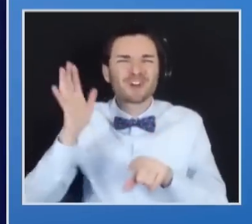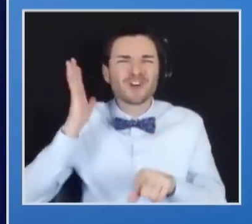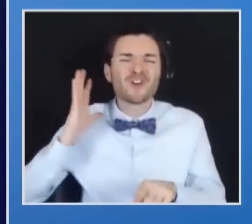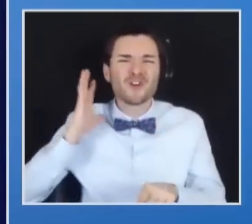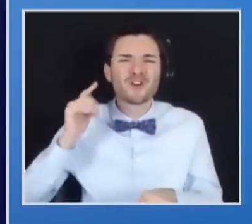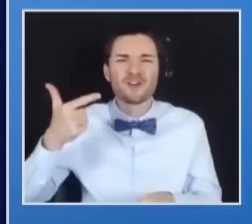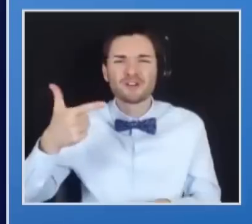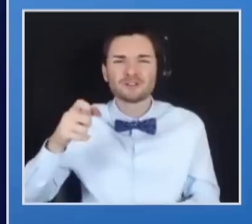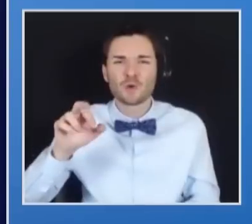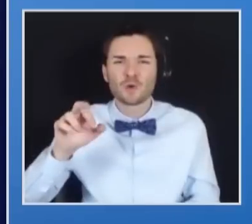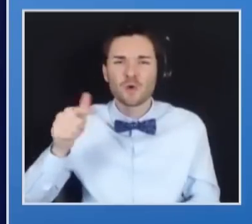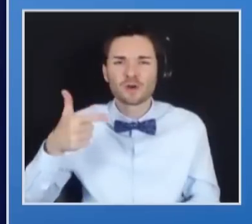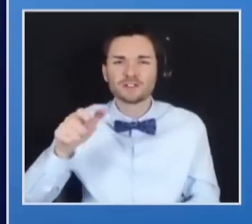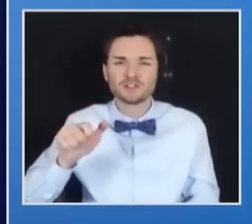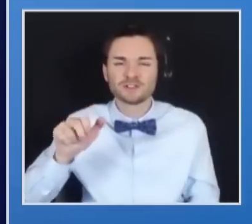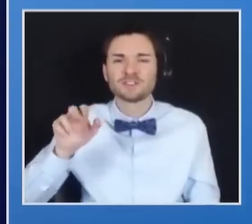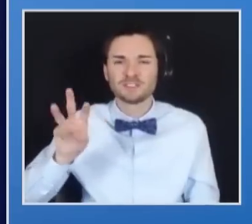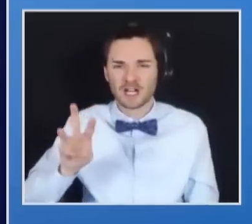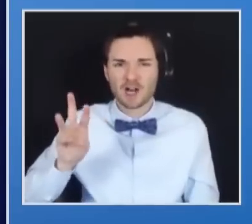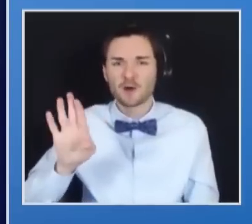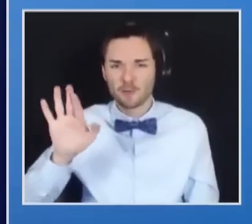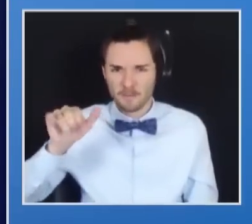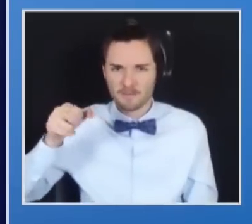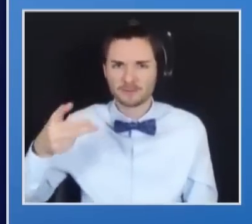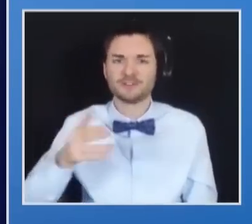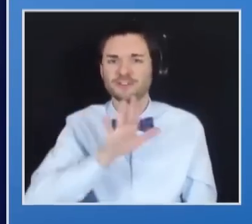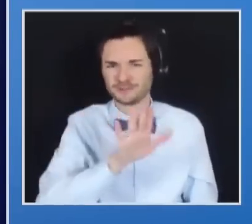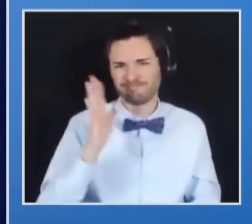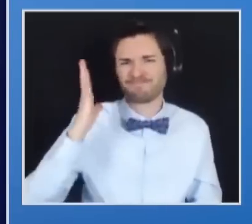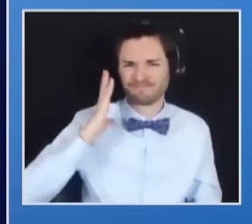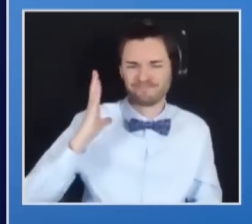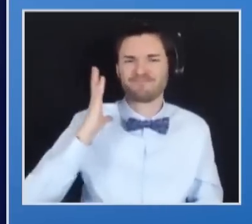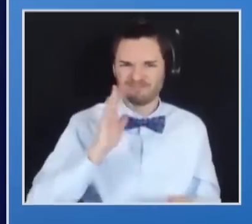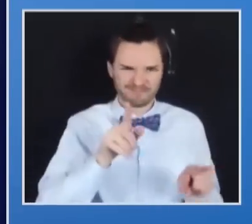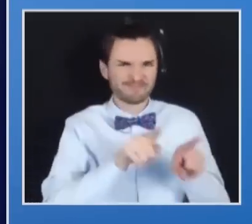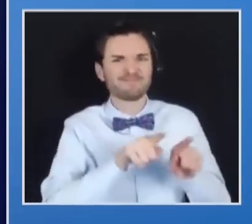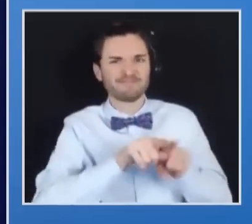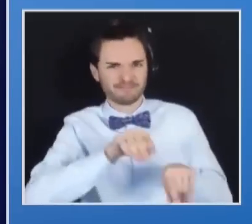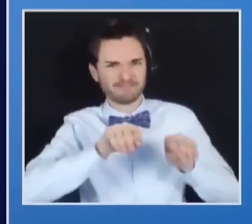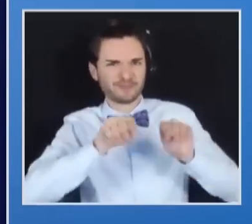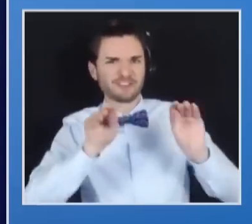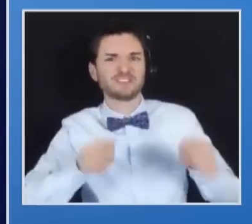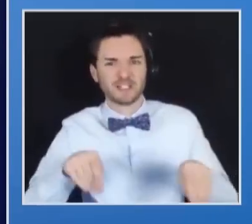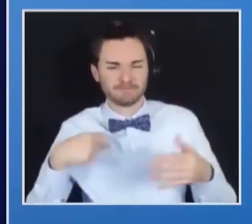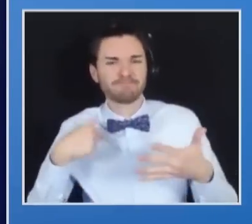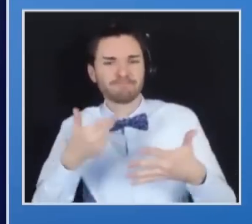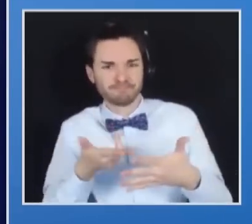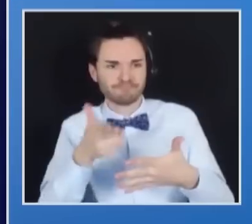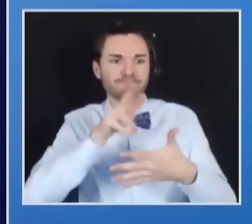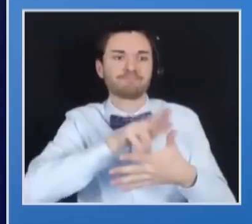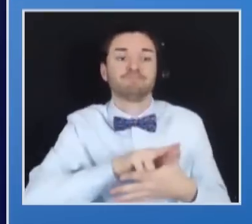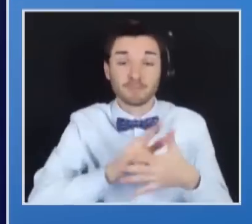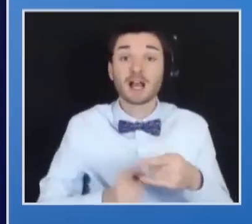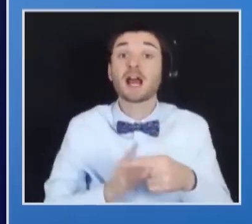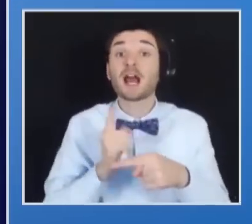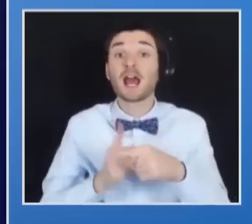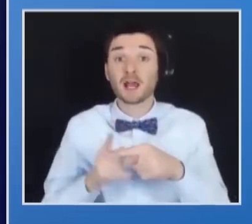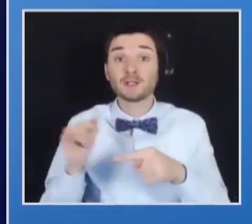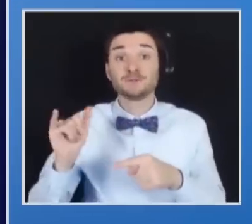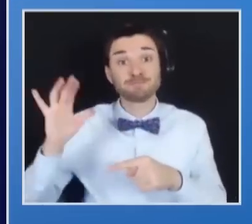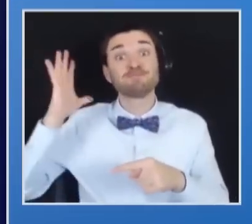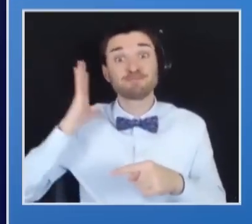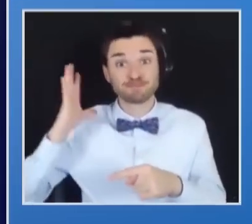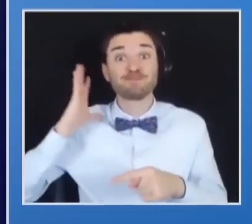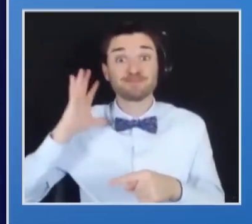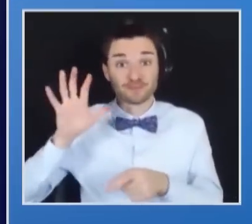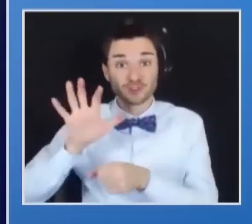Trump's more than $2 trillion tax cut. I'm going to roll back $1.5 trillion of that in the giveaways of the biggest company